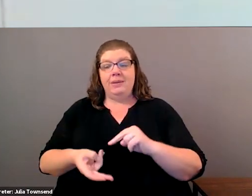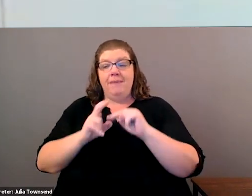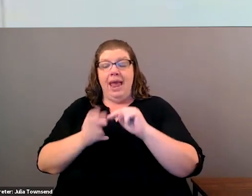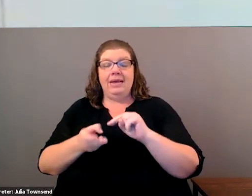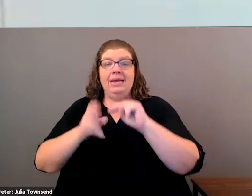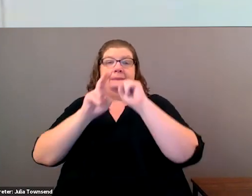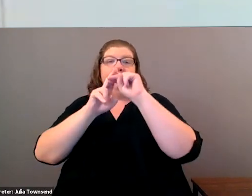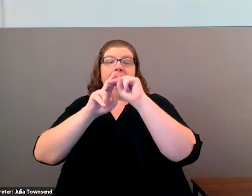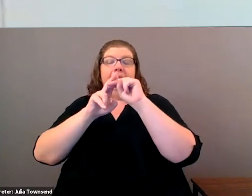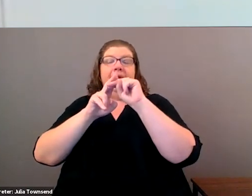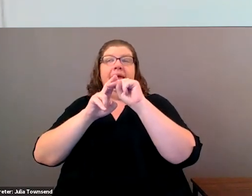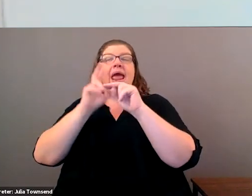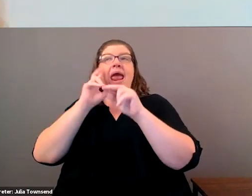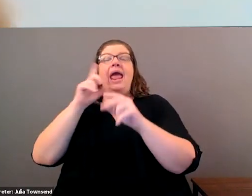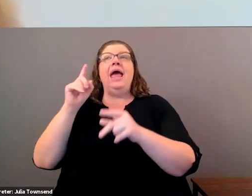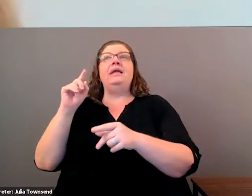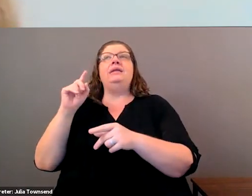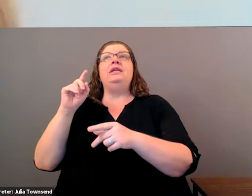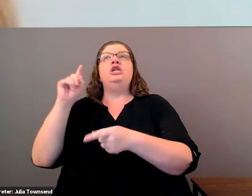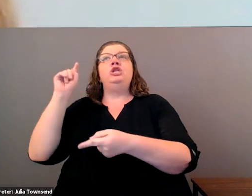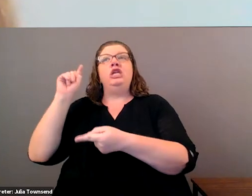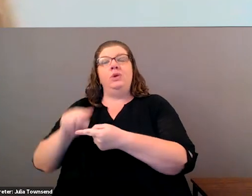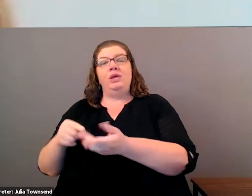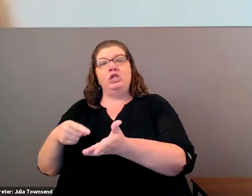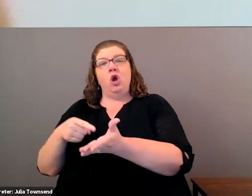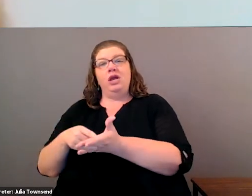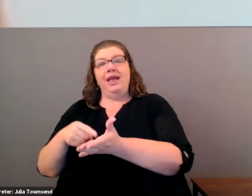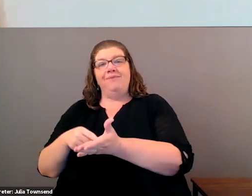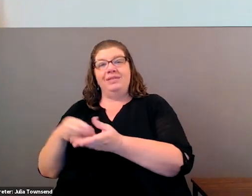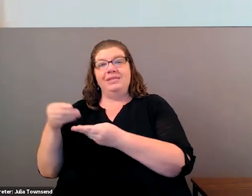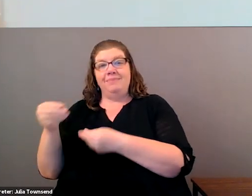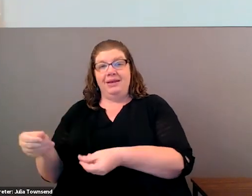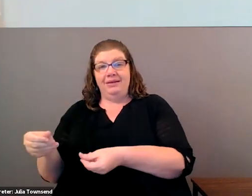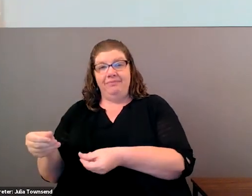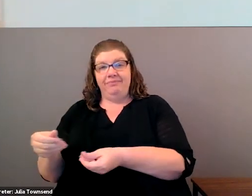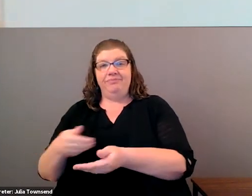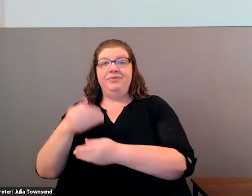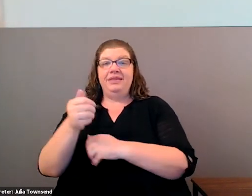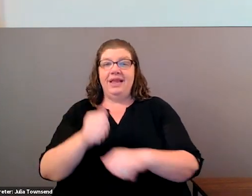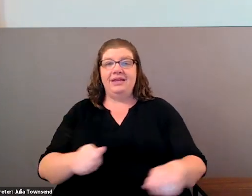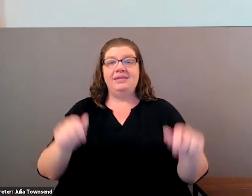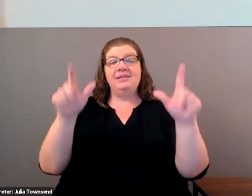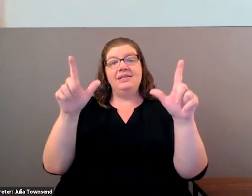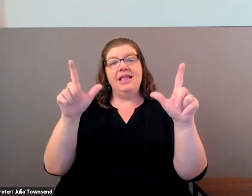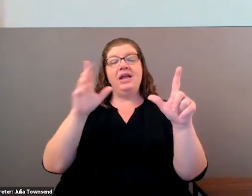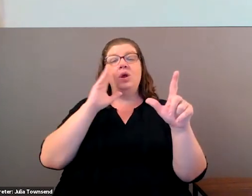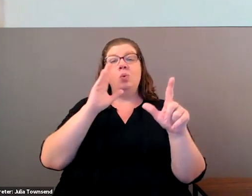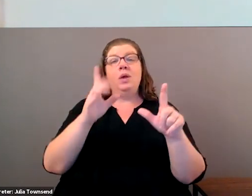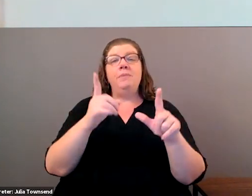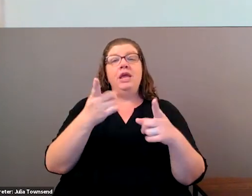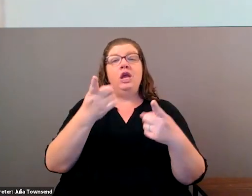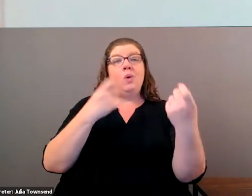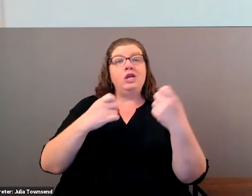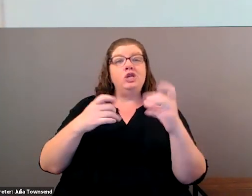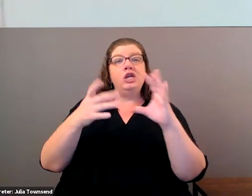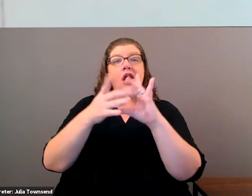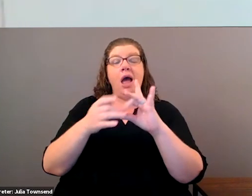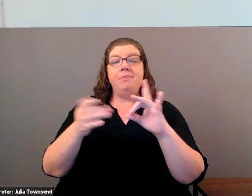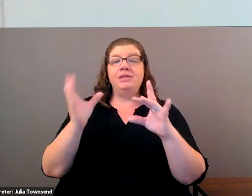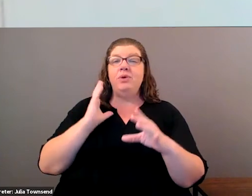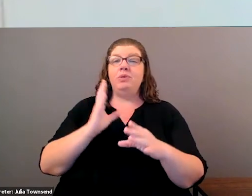decrease our deficit spending. So with that, we'll go to the next slide, which is going to be questions and comments from the